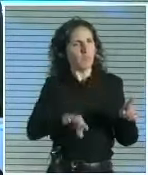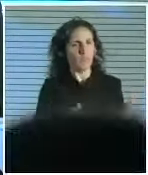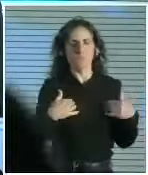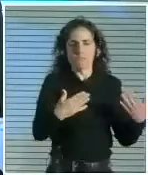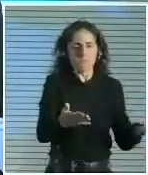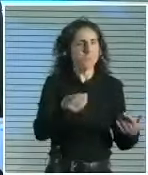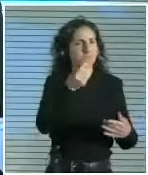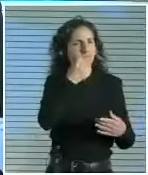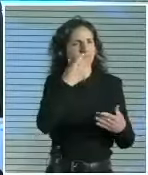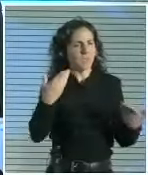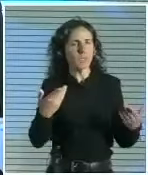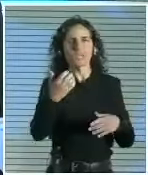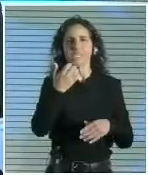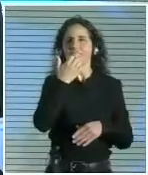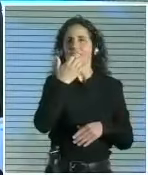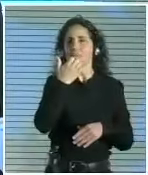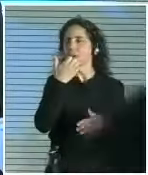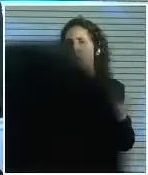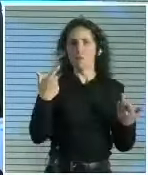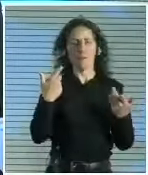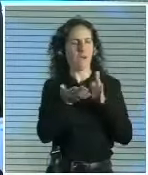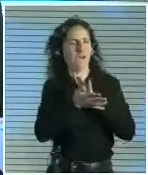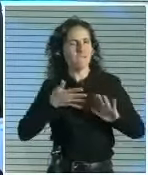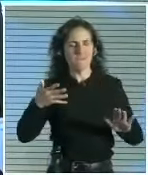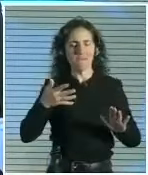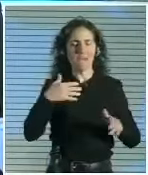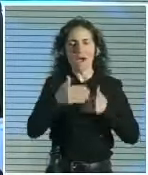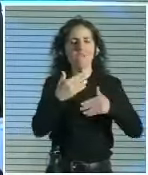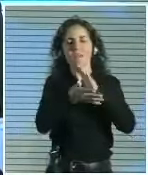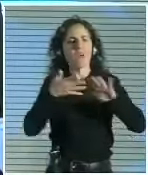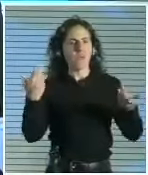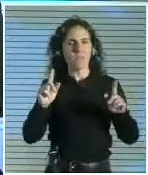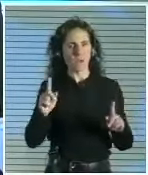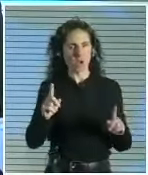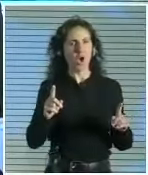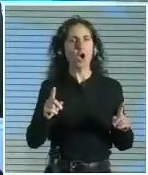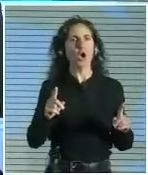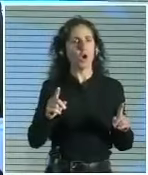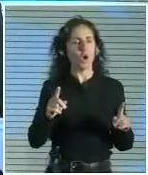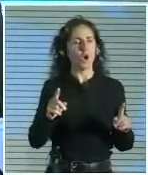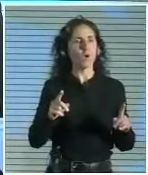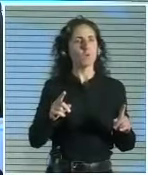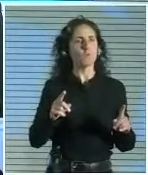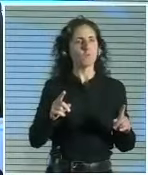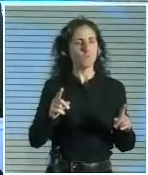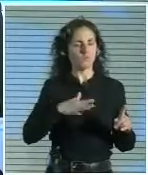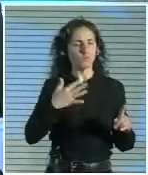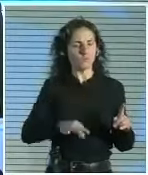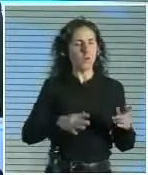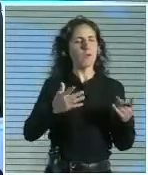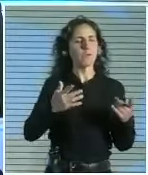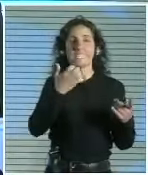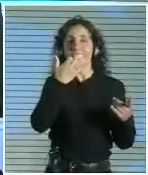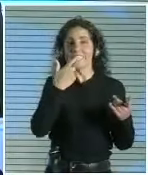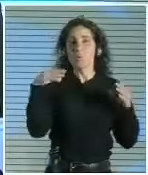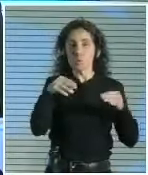these circular dynamics of their food system and their tourism systems, you're going to have businesses knocking on your